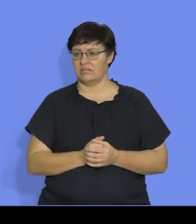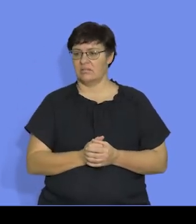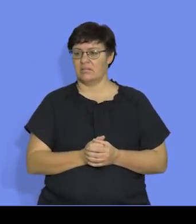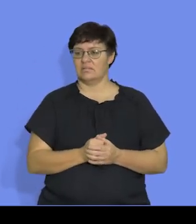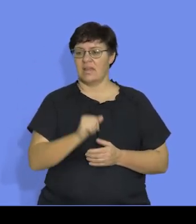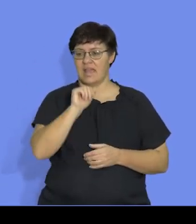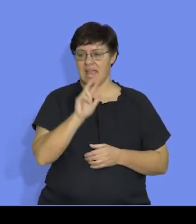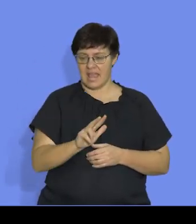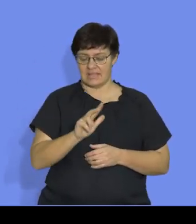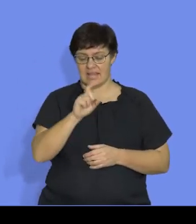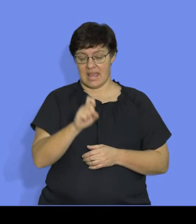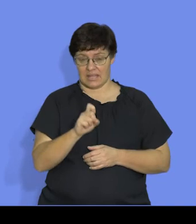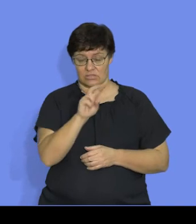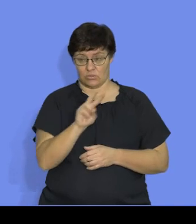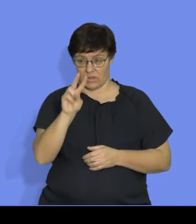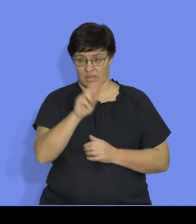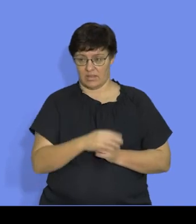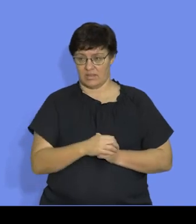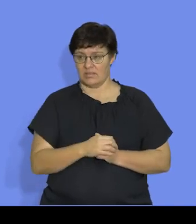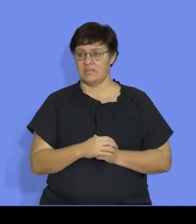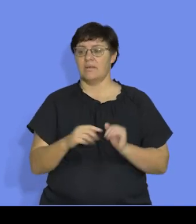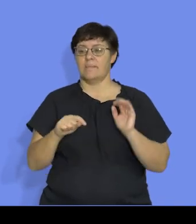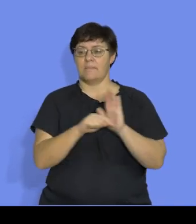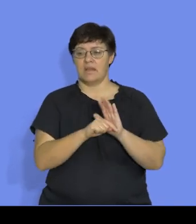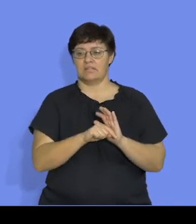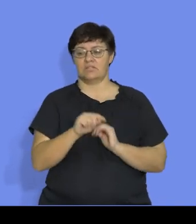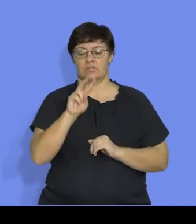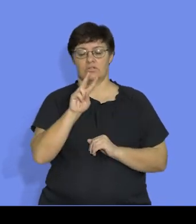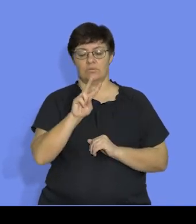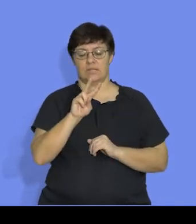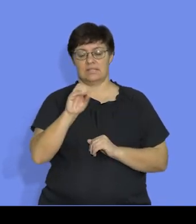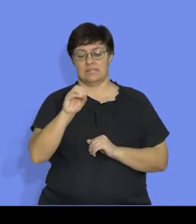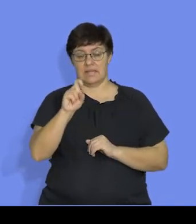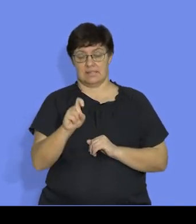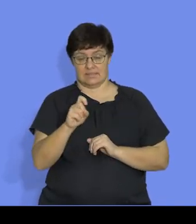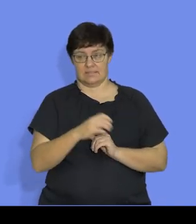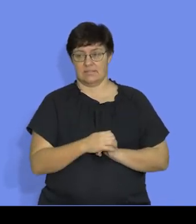up with 8x squared minus 20x